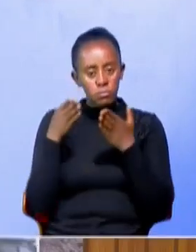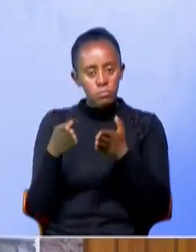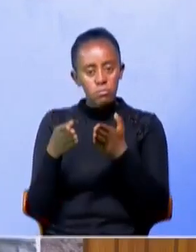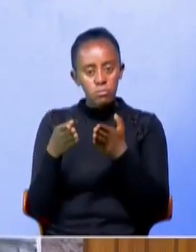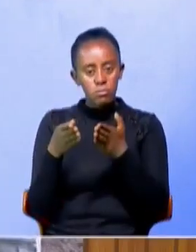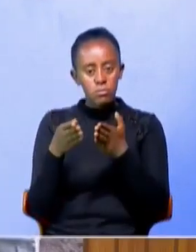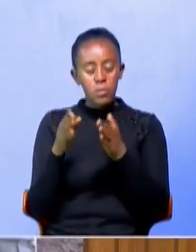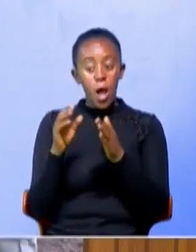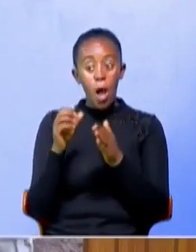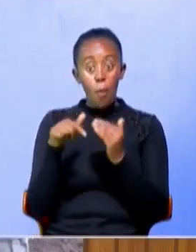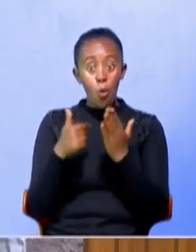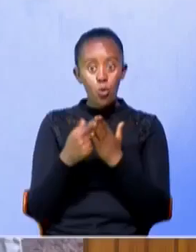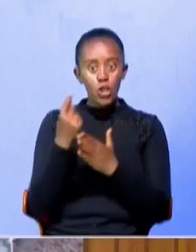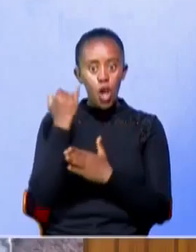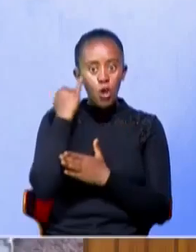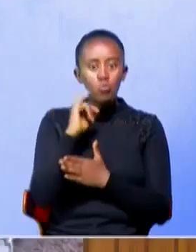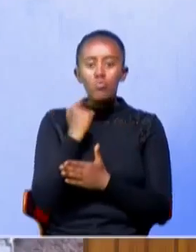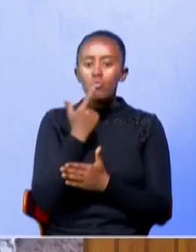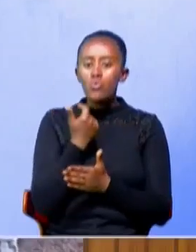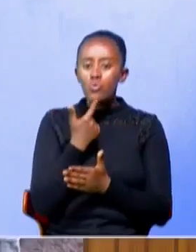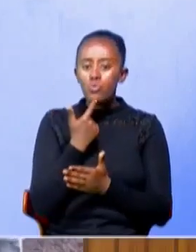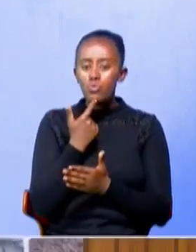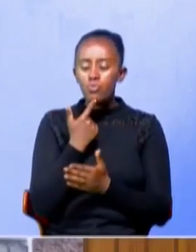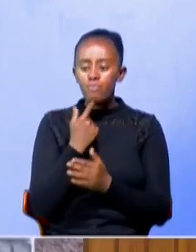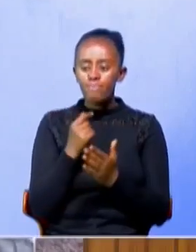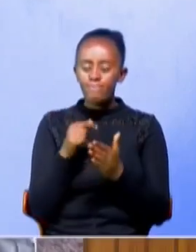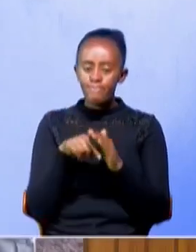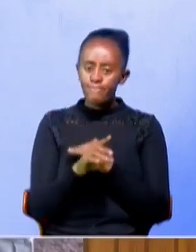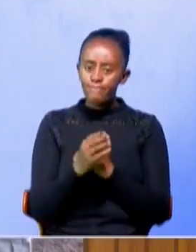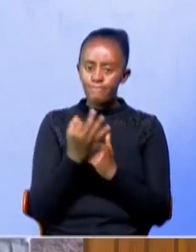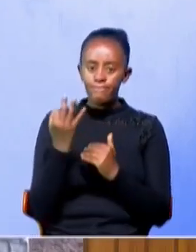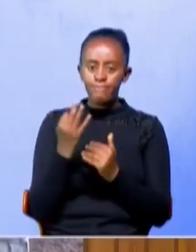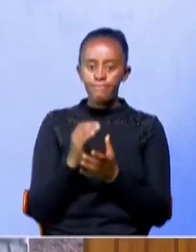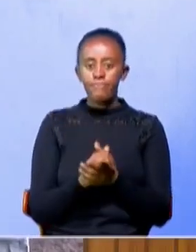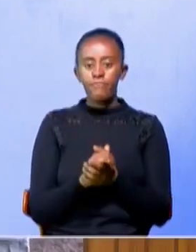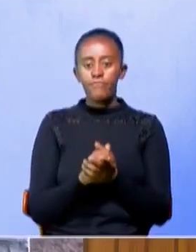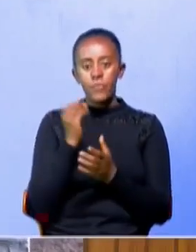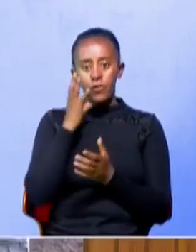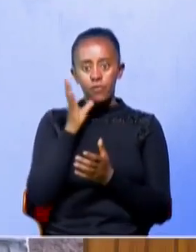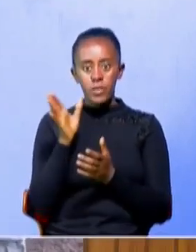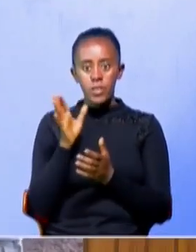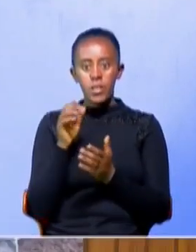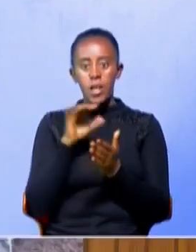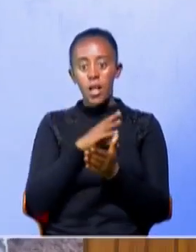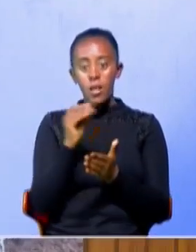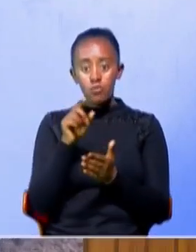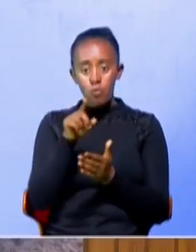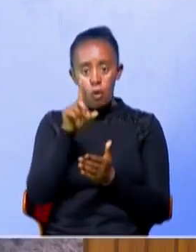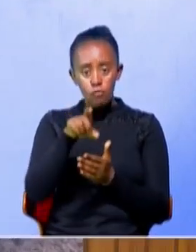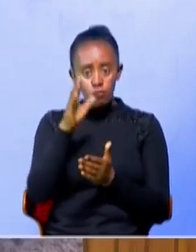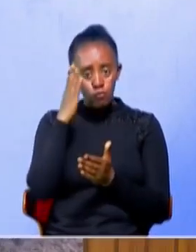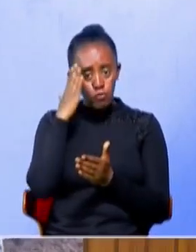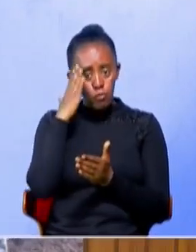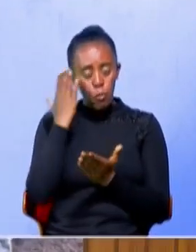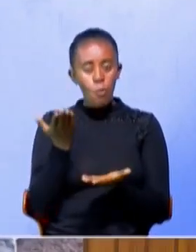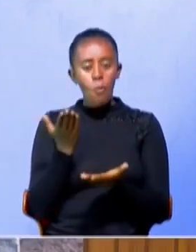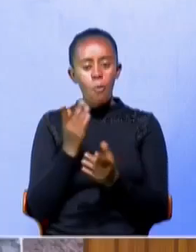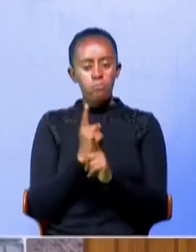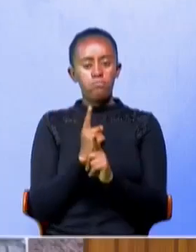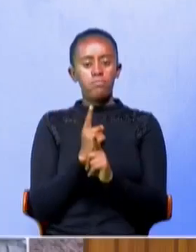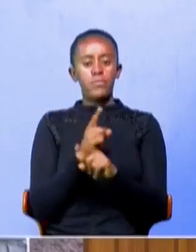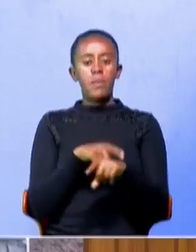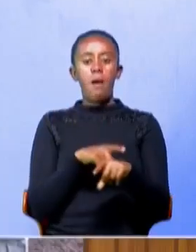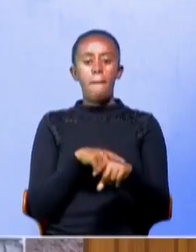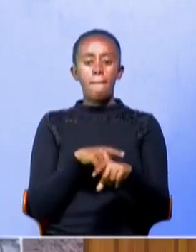issue. That is who. Don't forget that. And also, you have to know appropriate